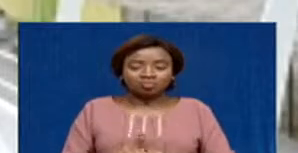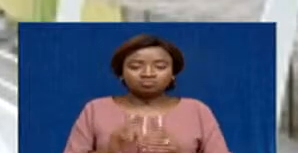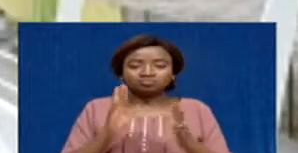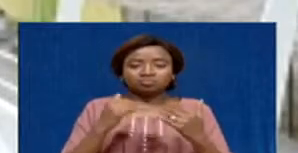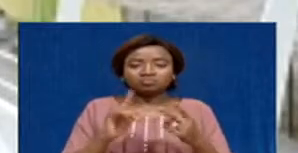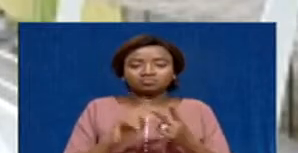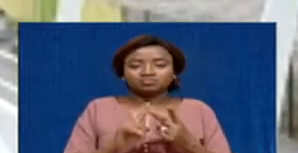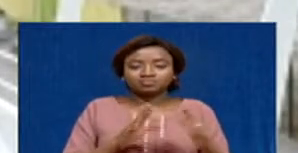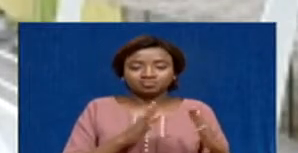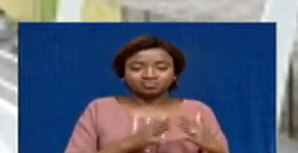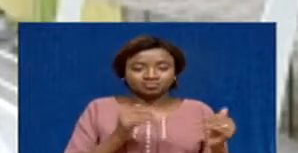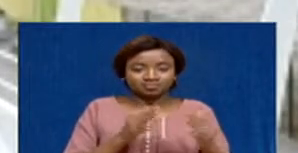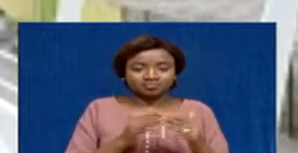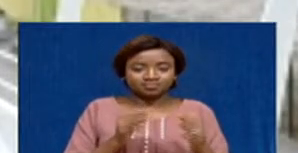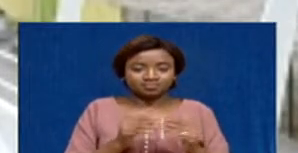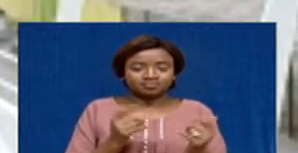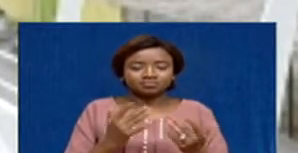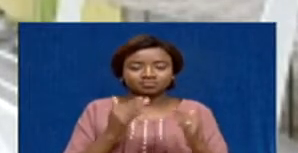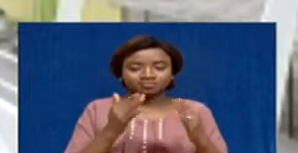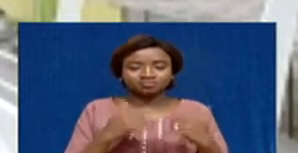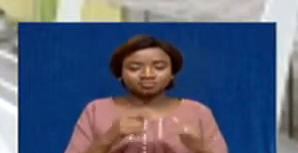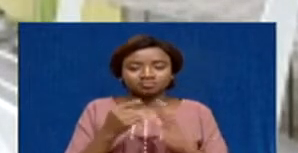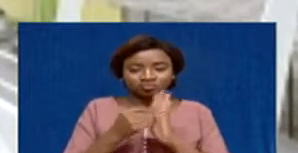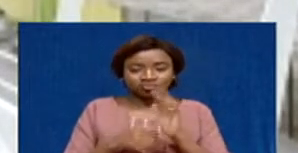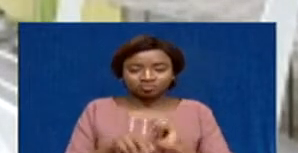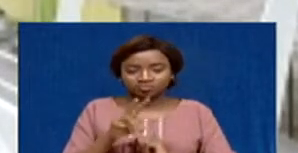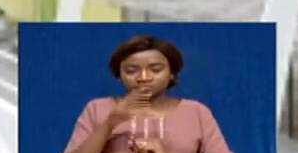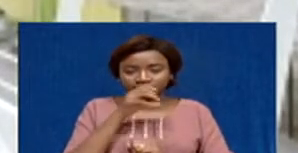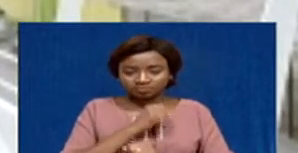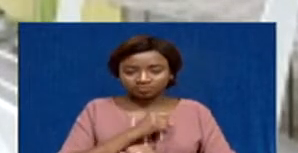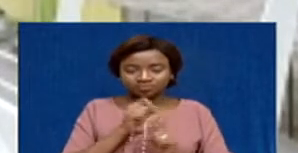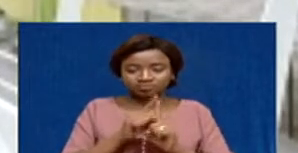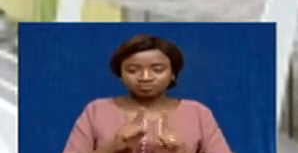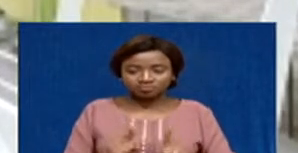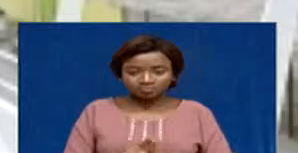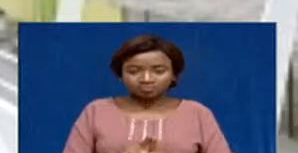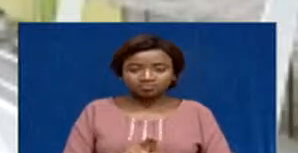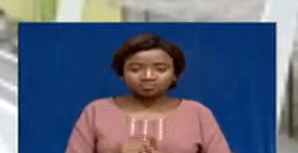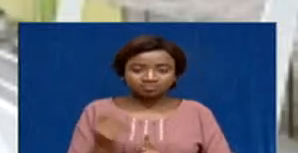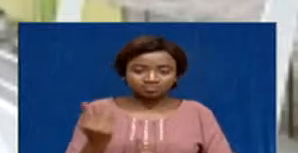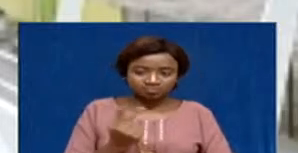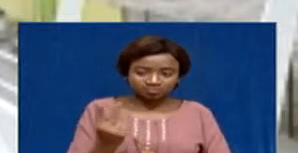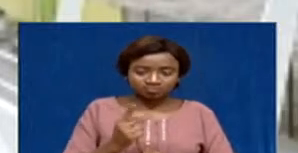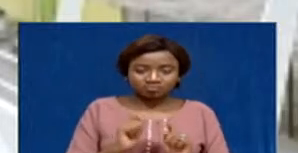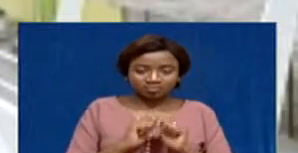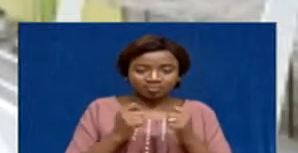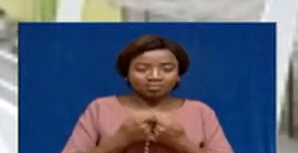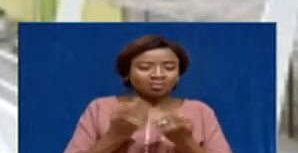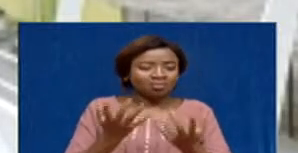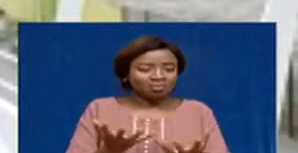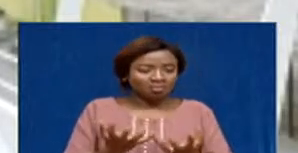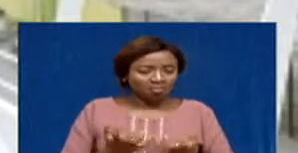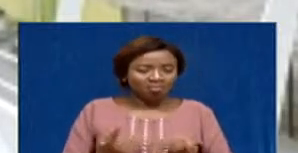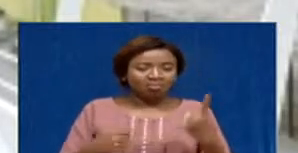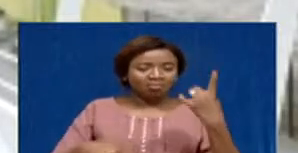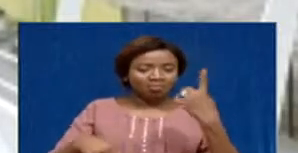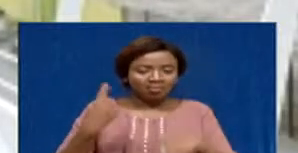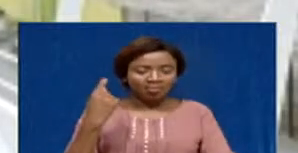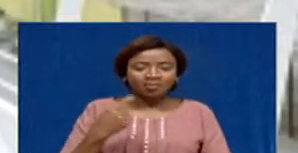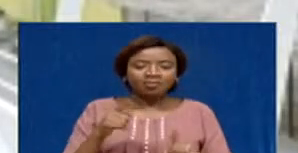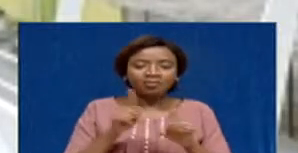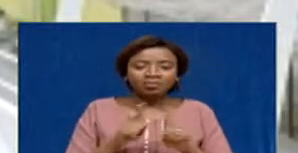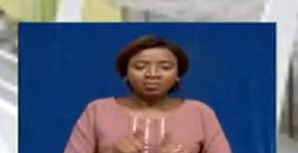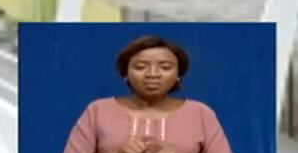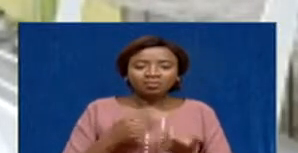Arsenal in that top four race, and Arsenal play Leeds. So for both these teams, they need to win to put pressure on